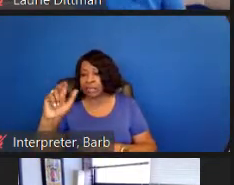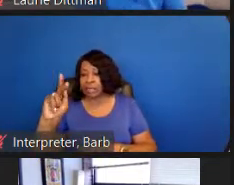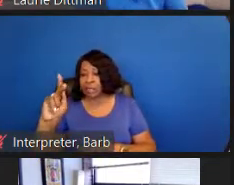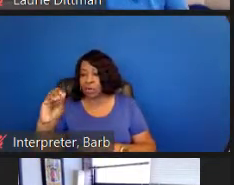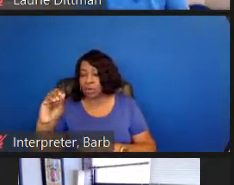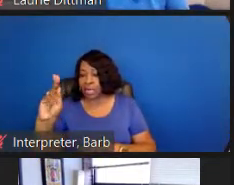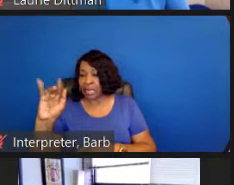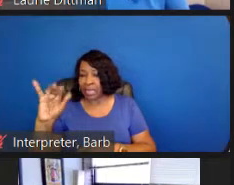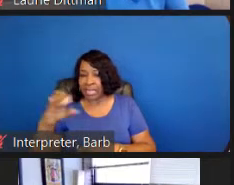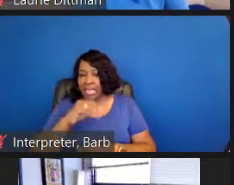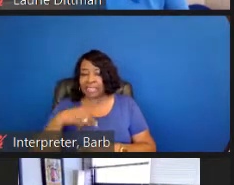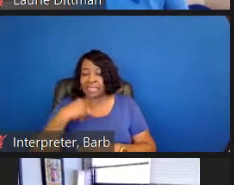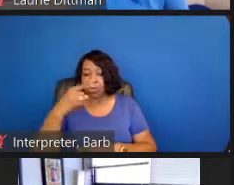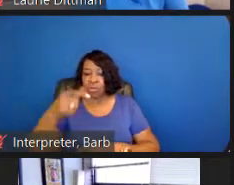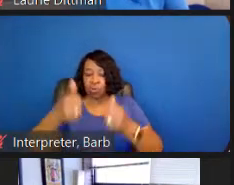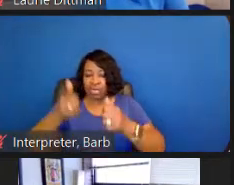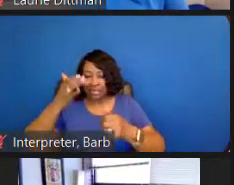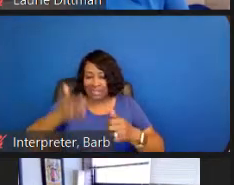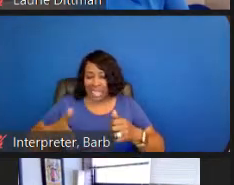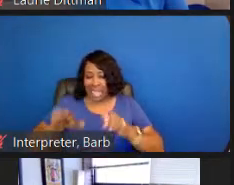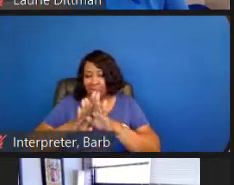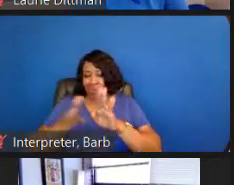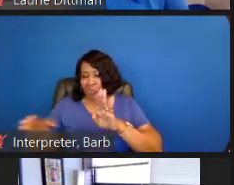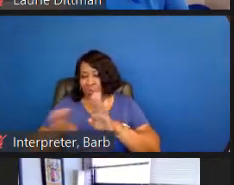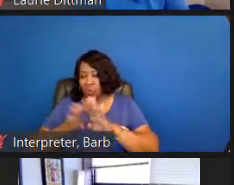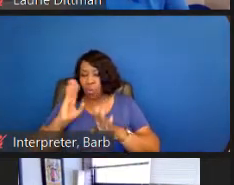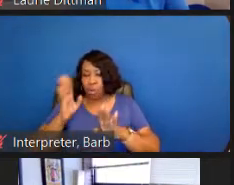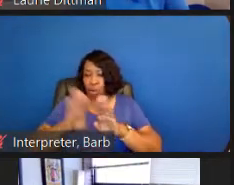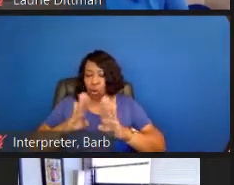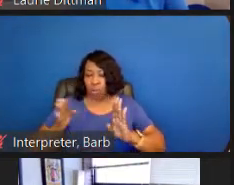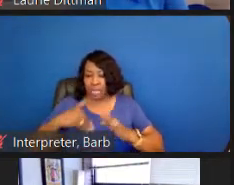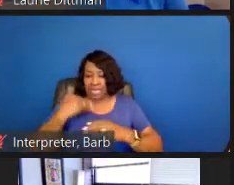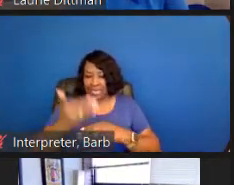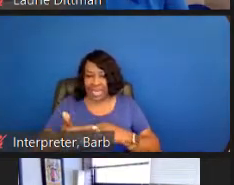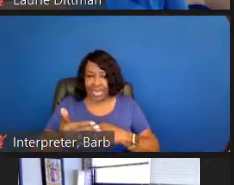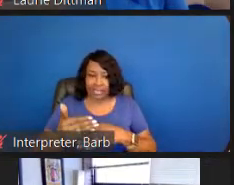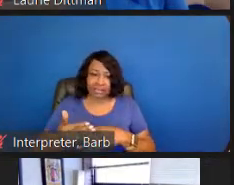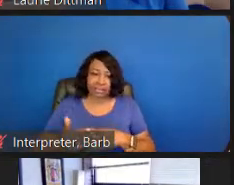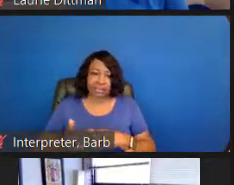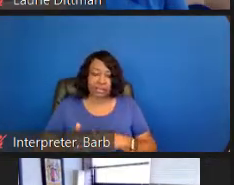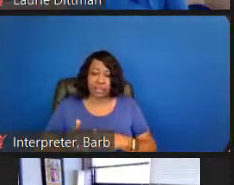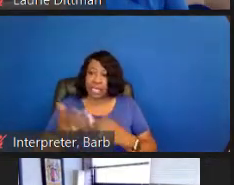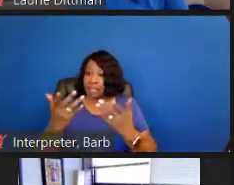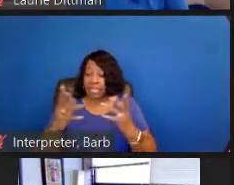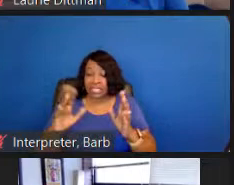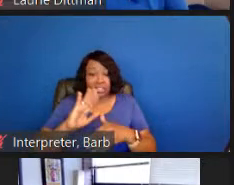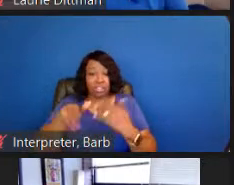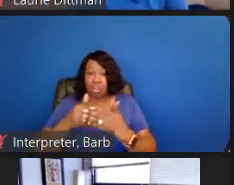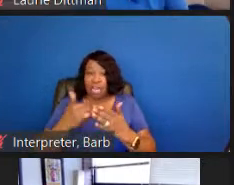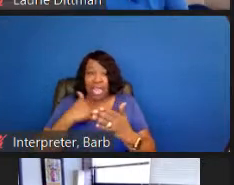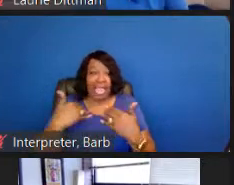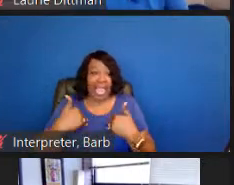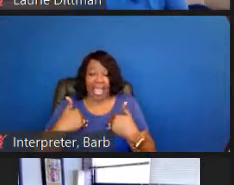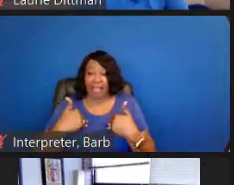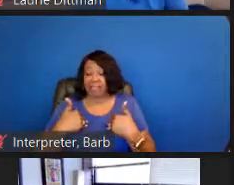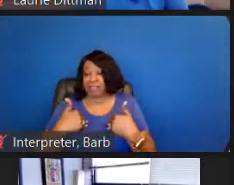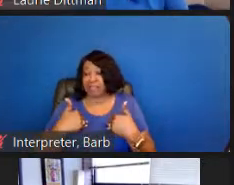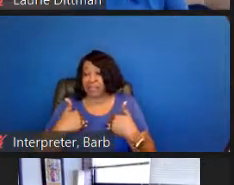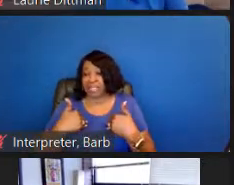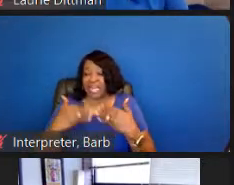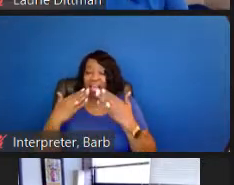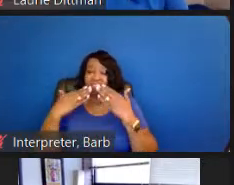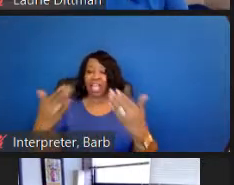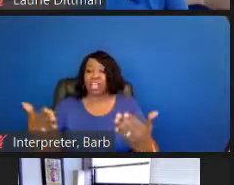which side the doors are going to open on next. And that's all I have. Thank